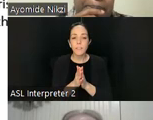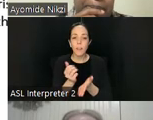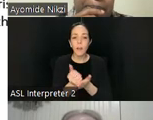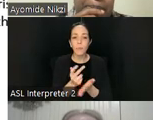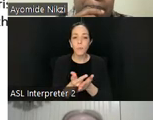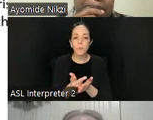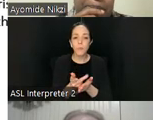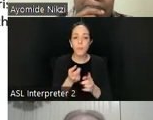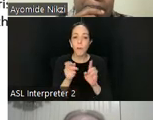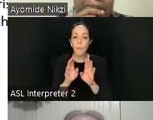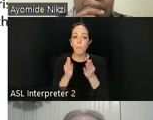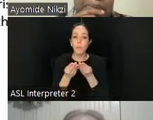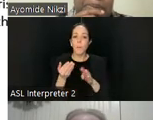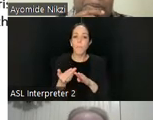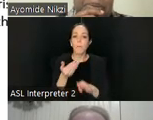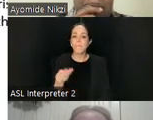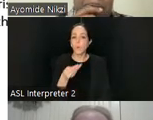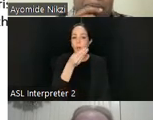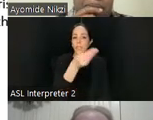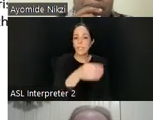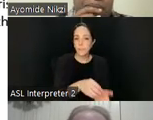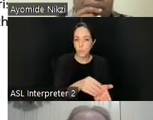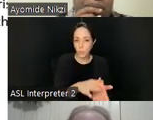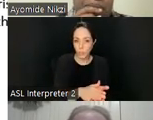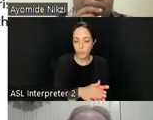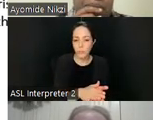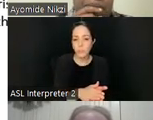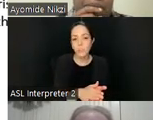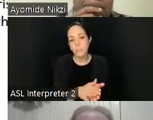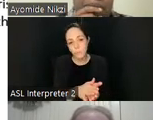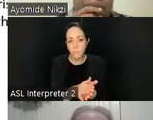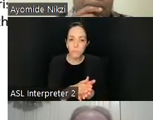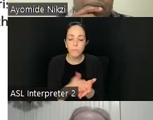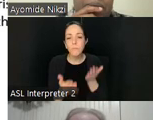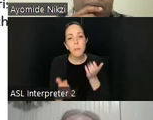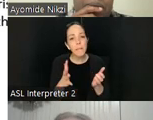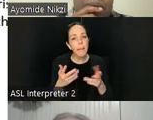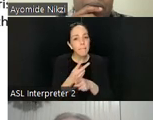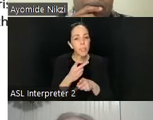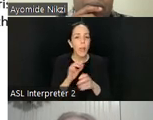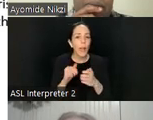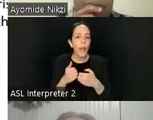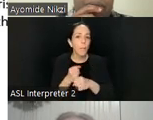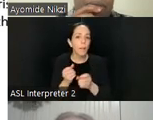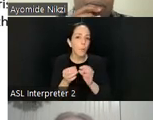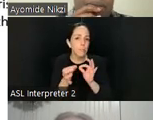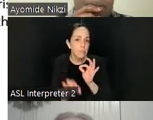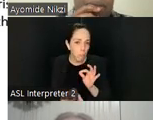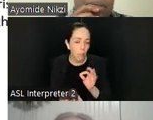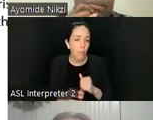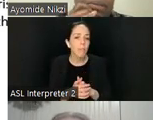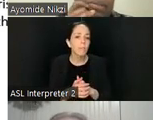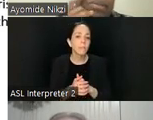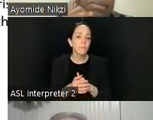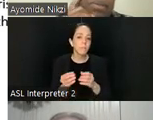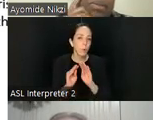disclosure of records, as opposed to, you know, narrowing that in some way. And so the Q&A says, consult with the Bureau if it is